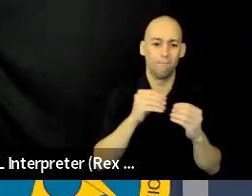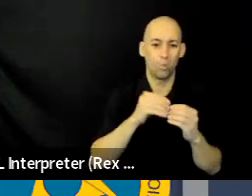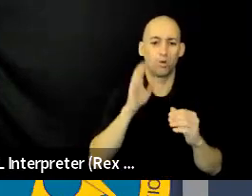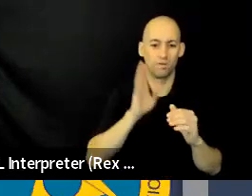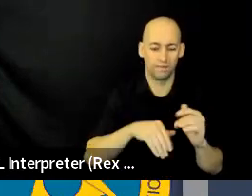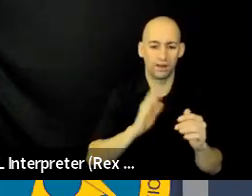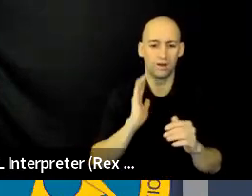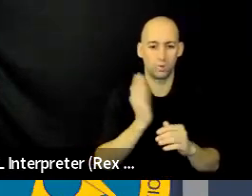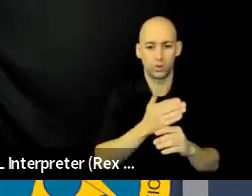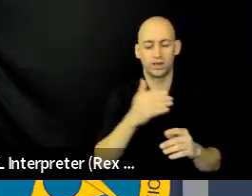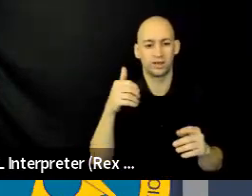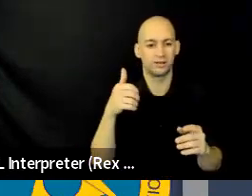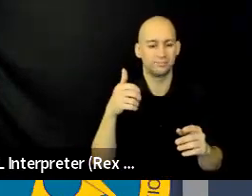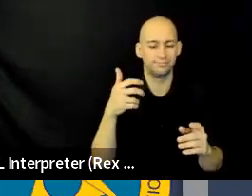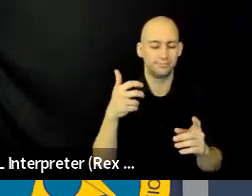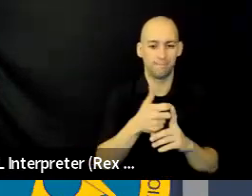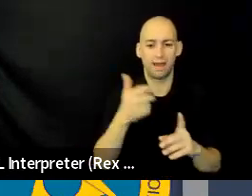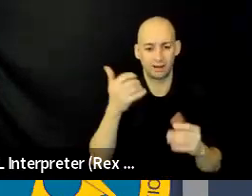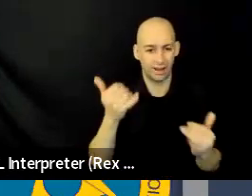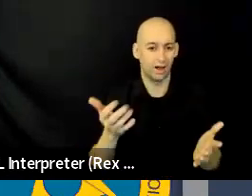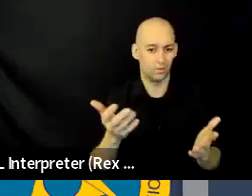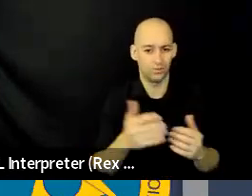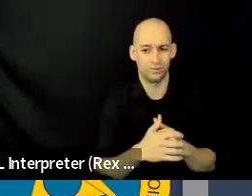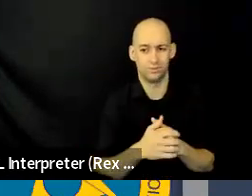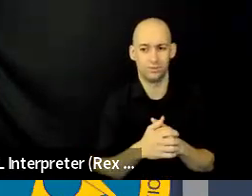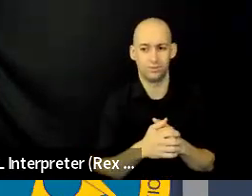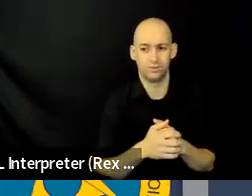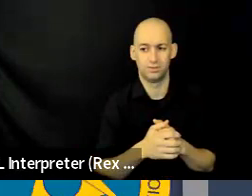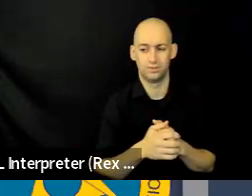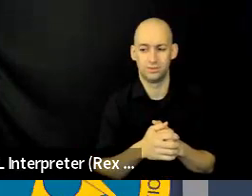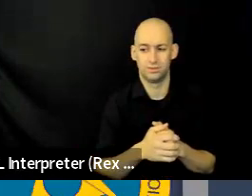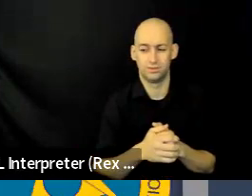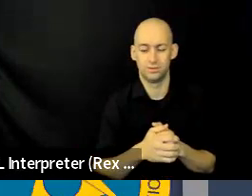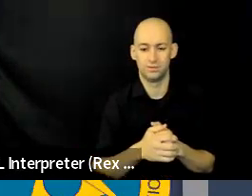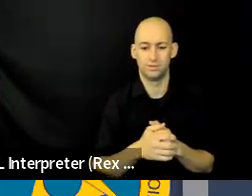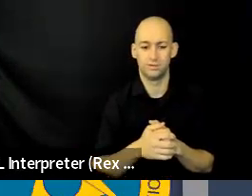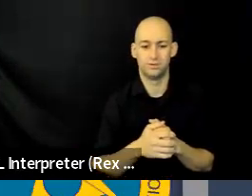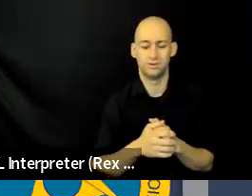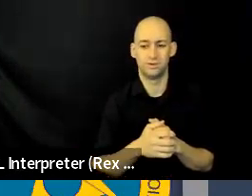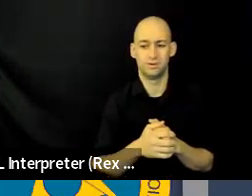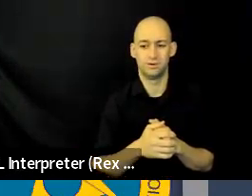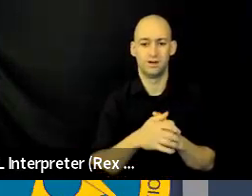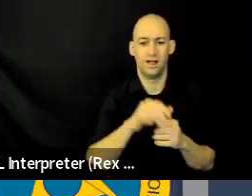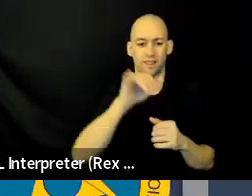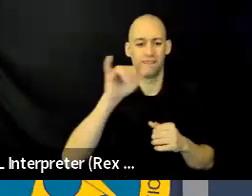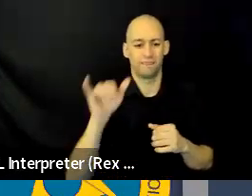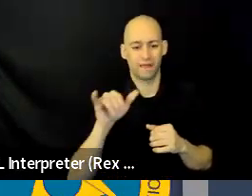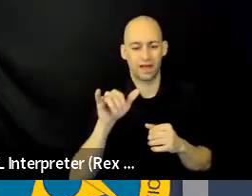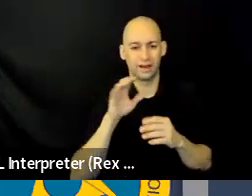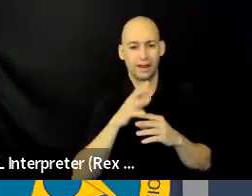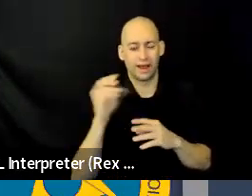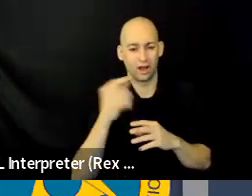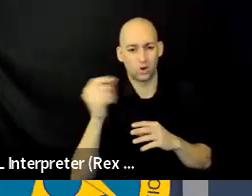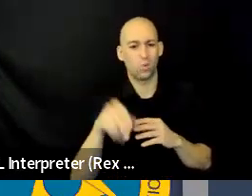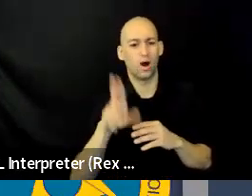it now. And so, and there either that or you go up with 101, which meant that you